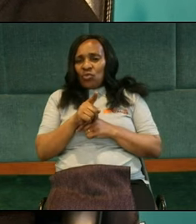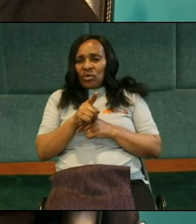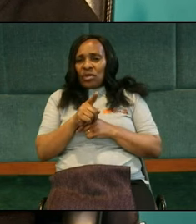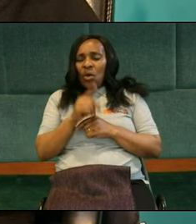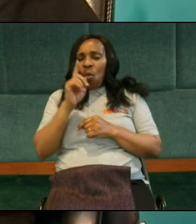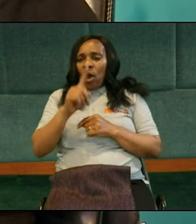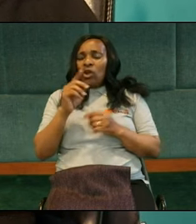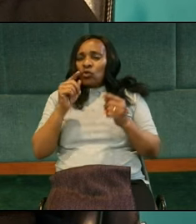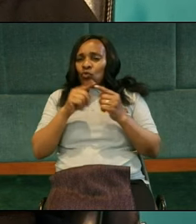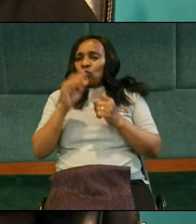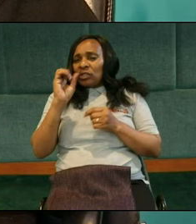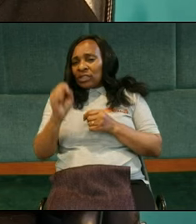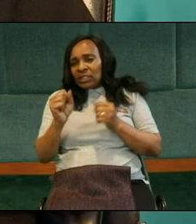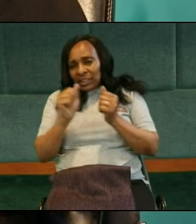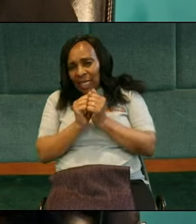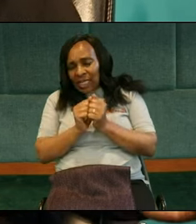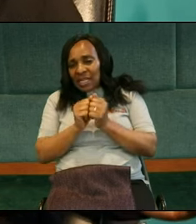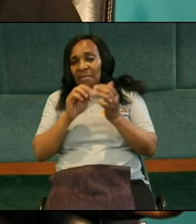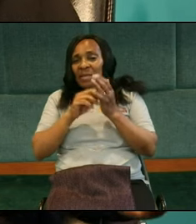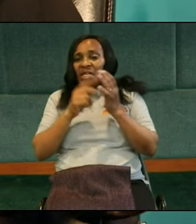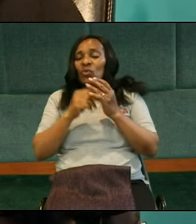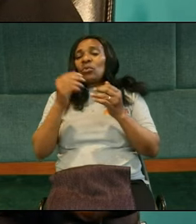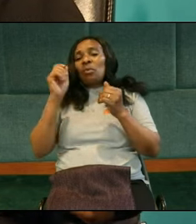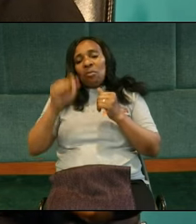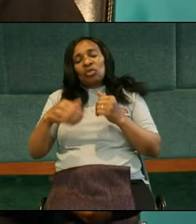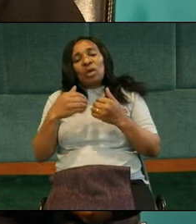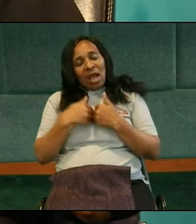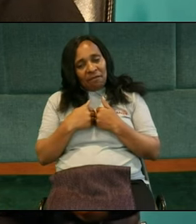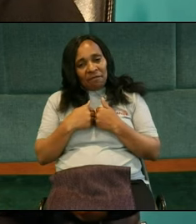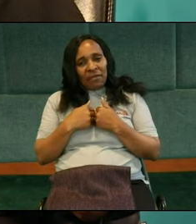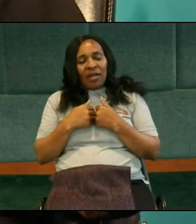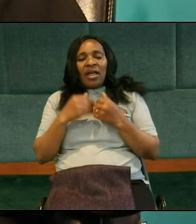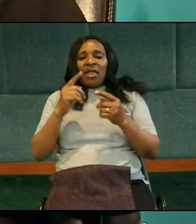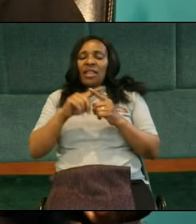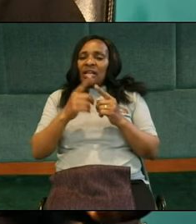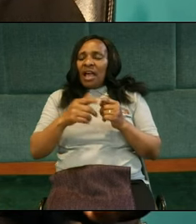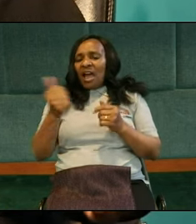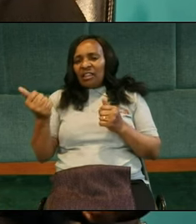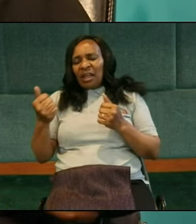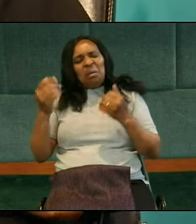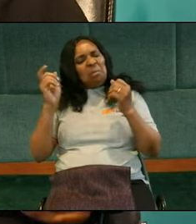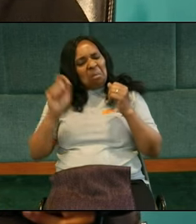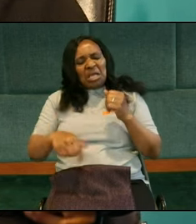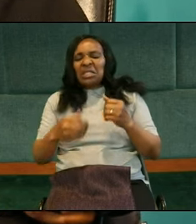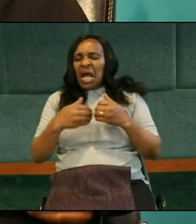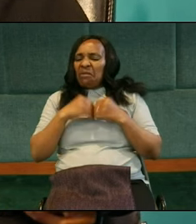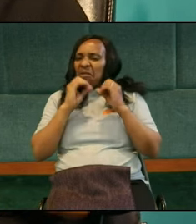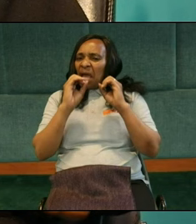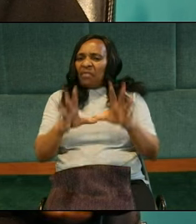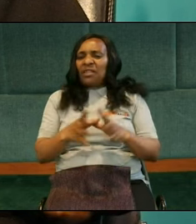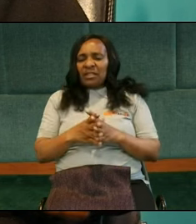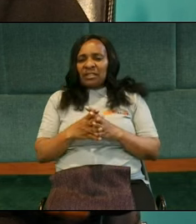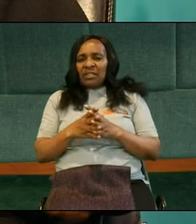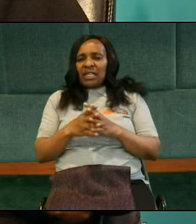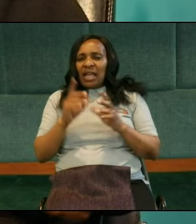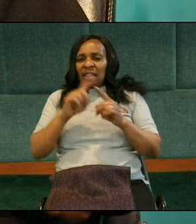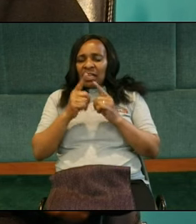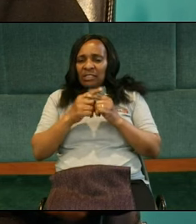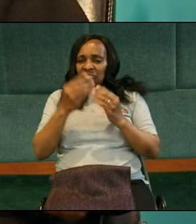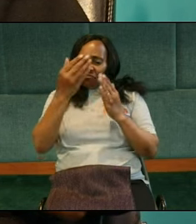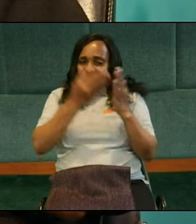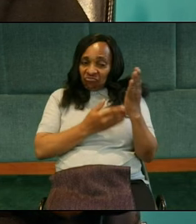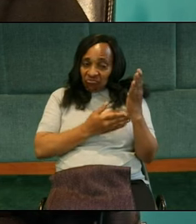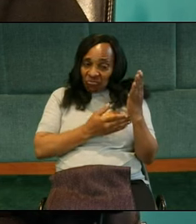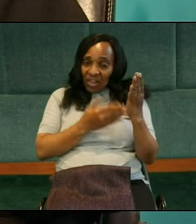1 to 10, 1 meaning you have to have it, and 10 meaning you don't really have to have it. Rank these following